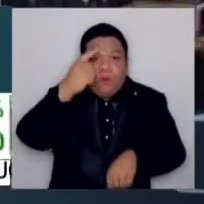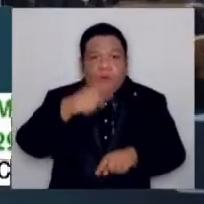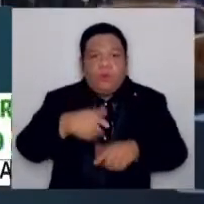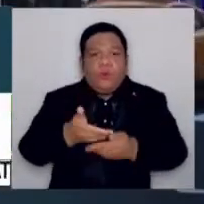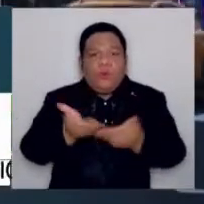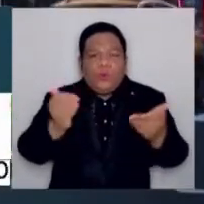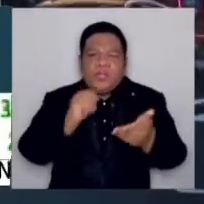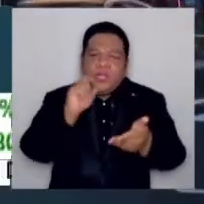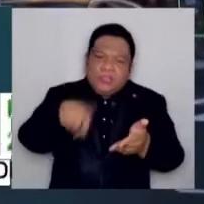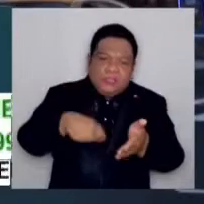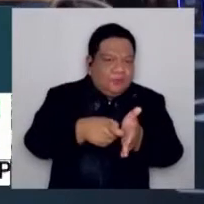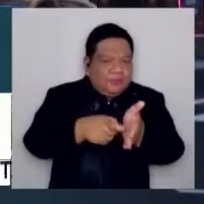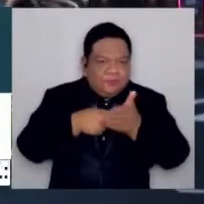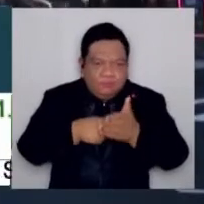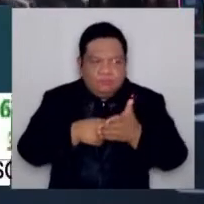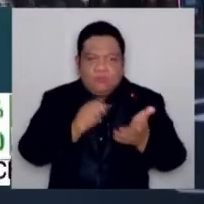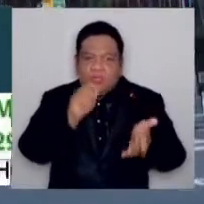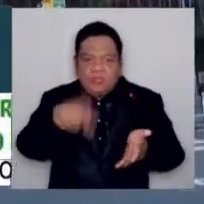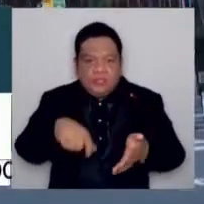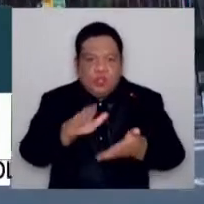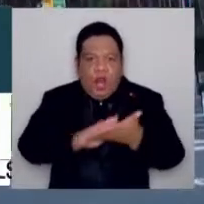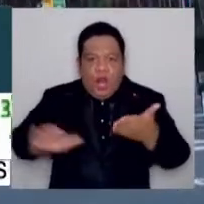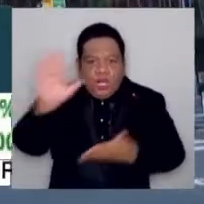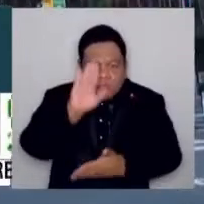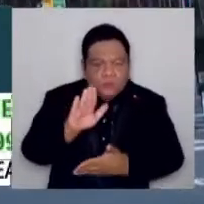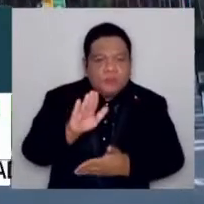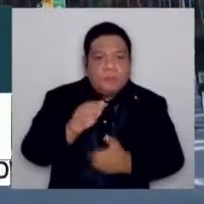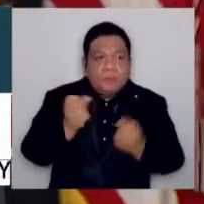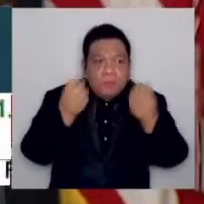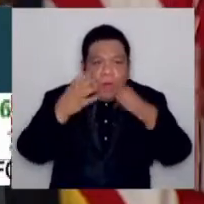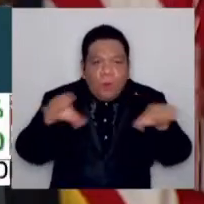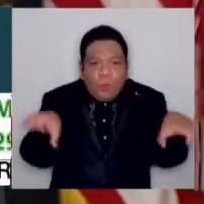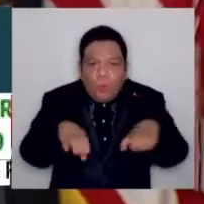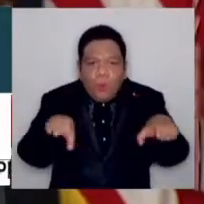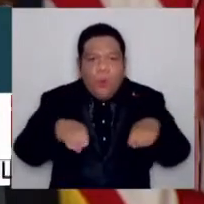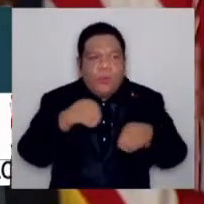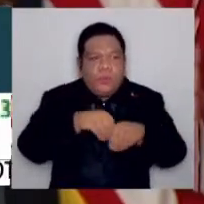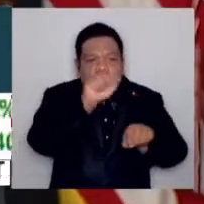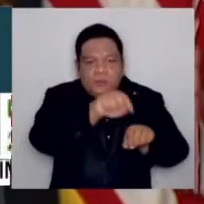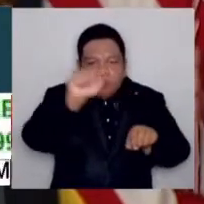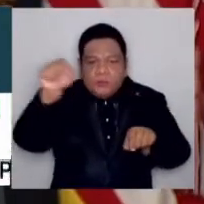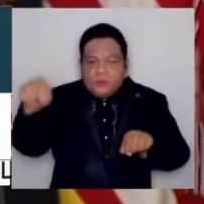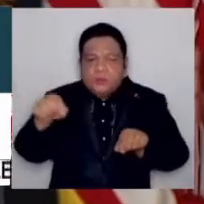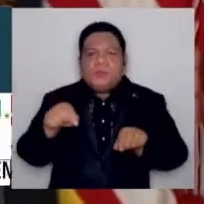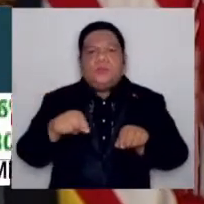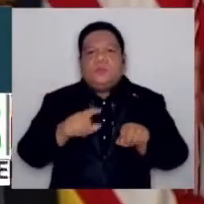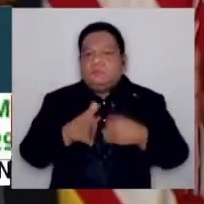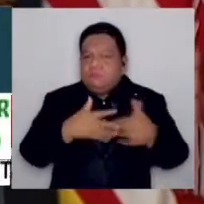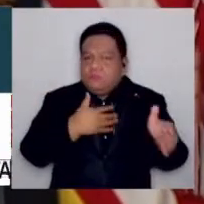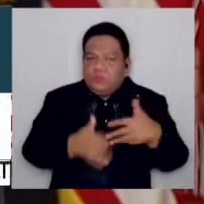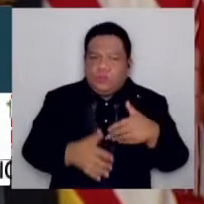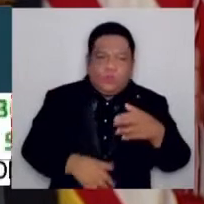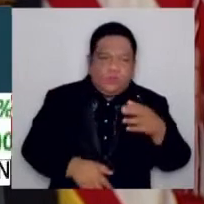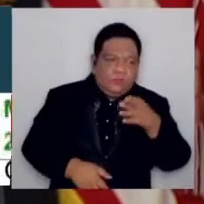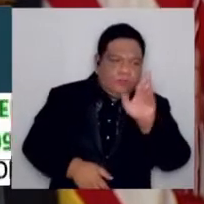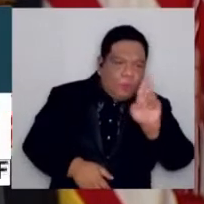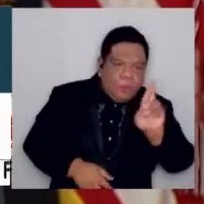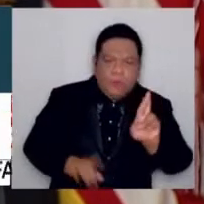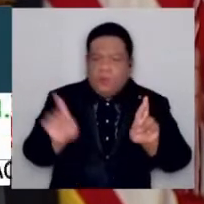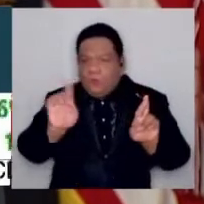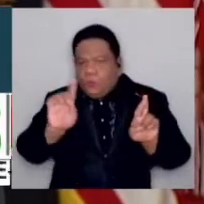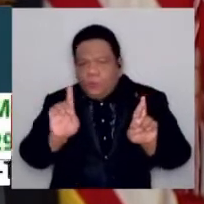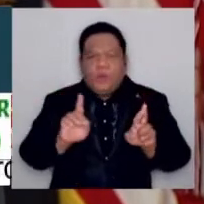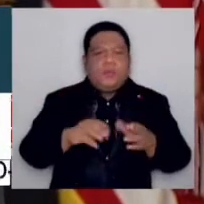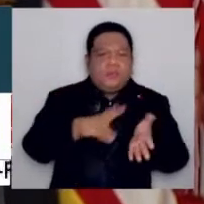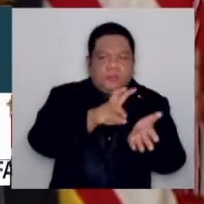college degree. There'll be jobs in every part of the country, red states, blue states, cities, small towns, rural